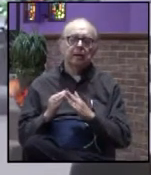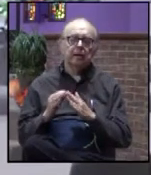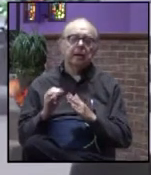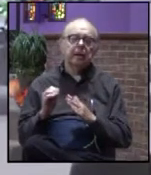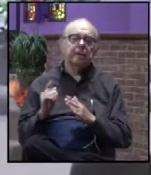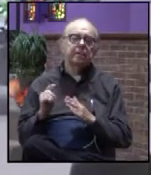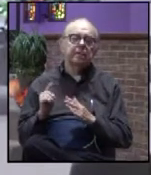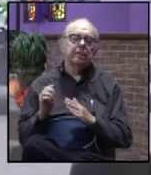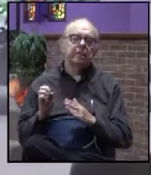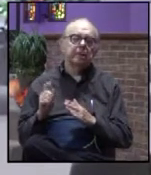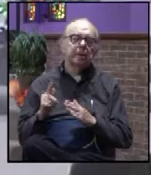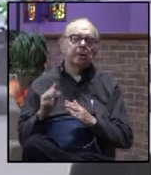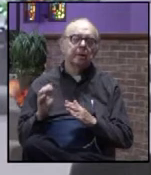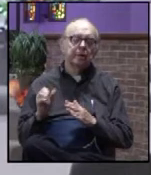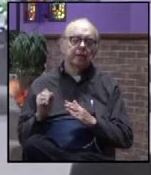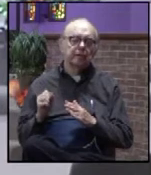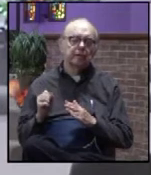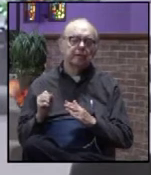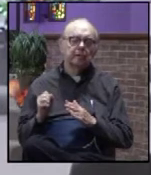Texas.